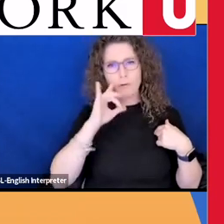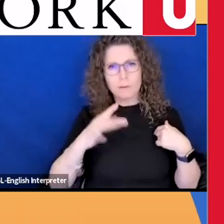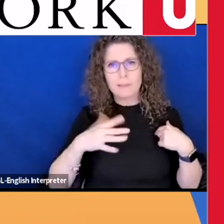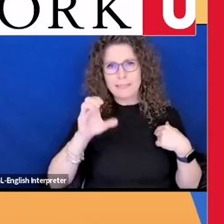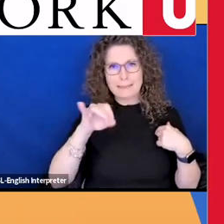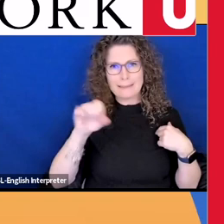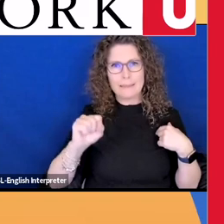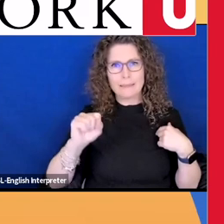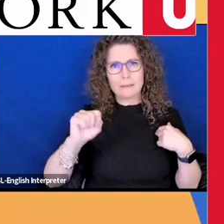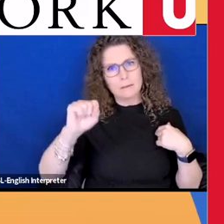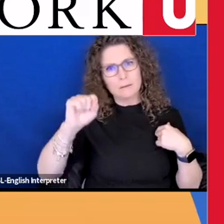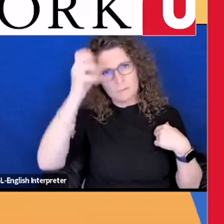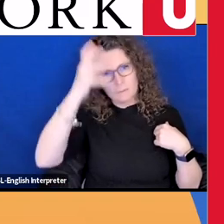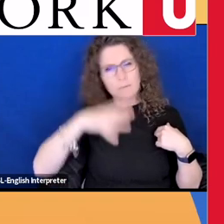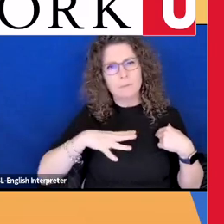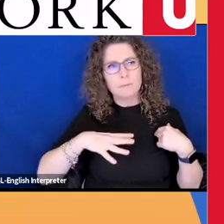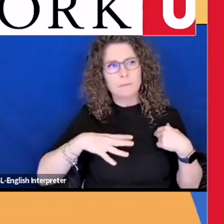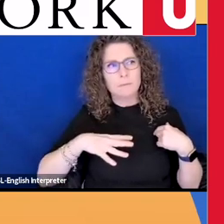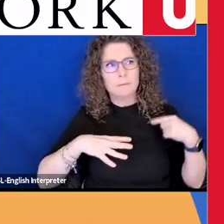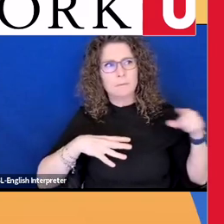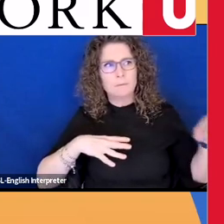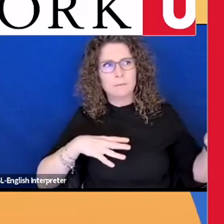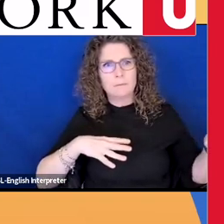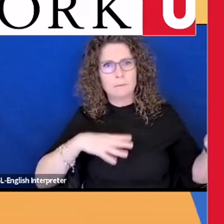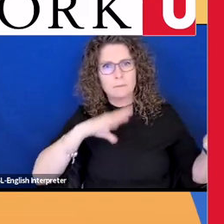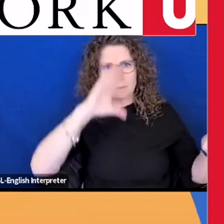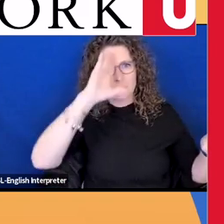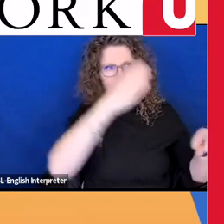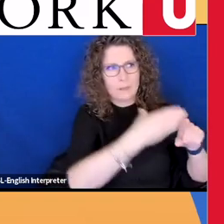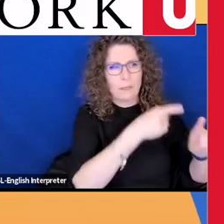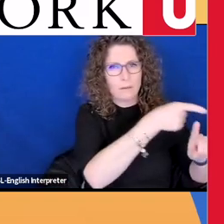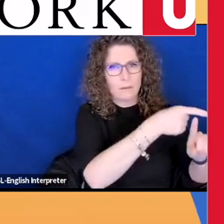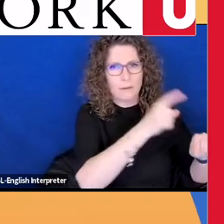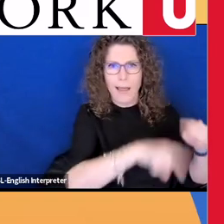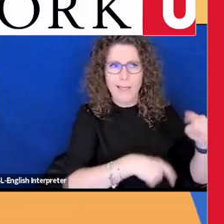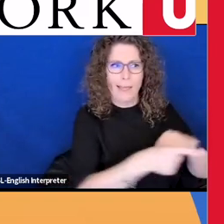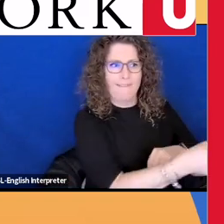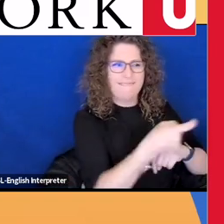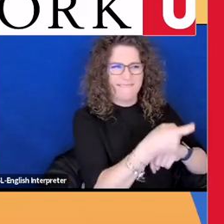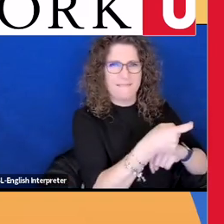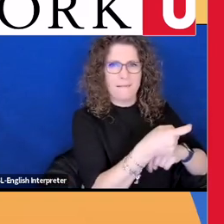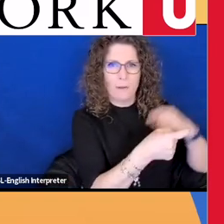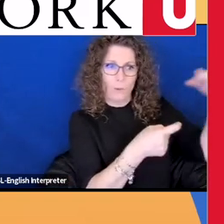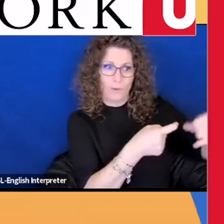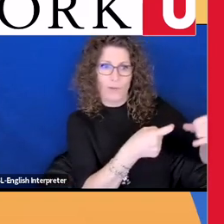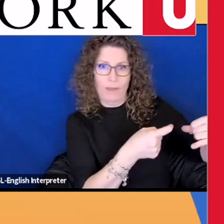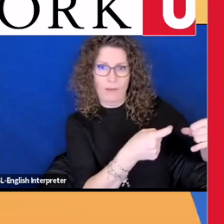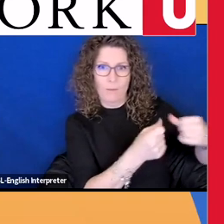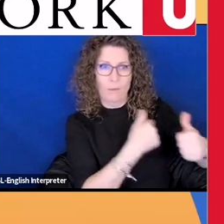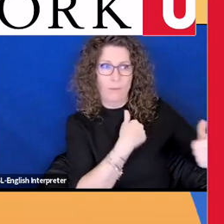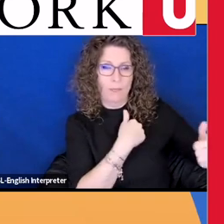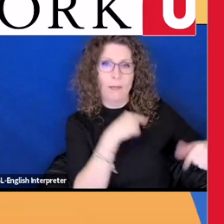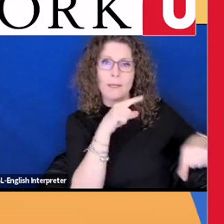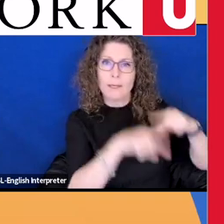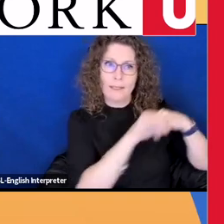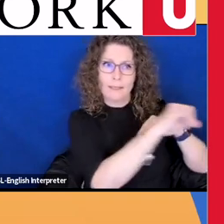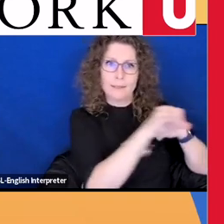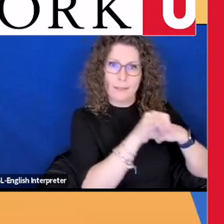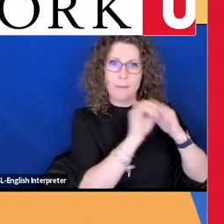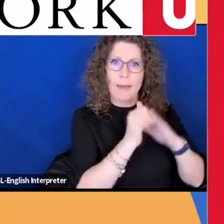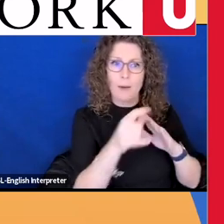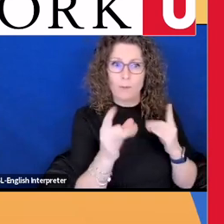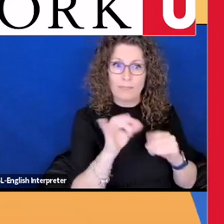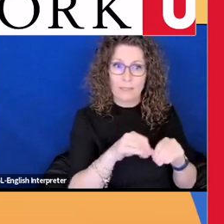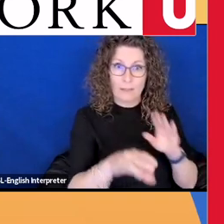her son. I can't hook my index finger onto her belly to keep her in place the way she did with my infant body. I